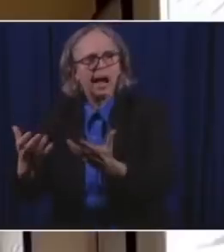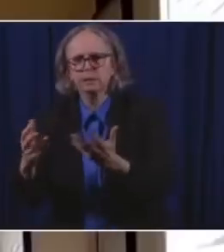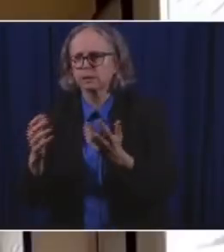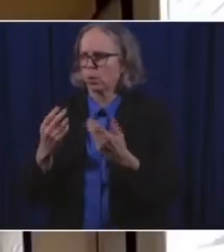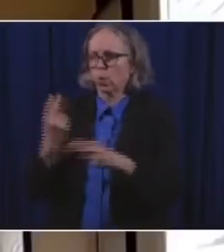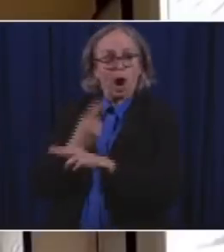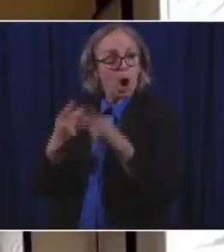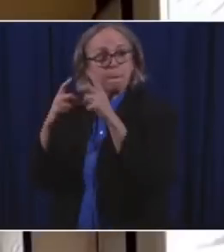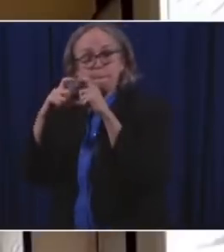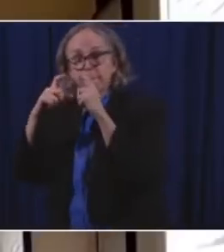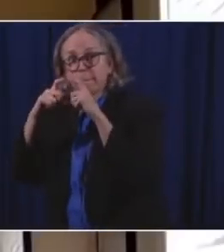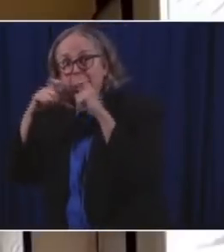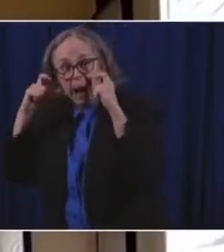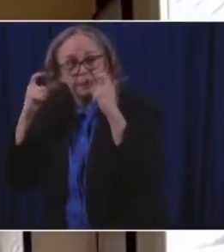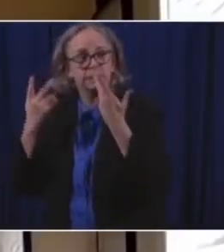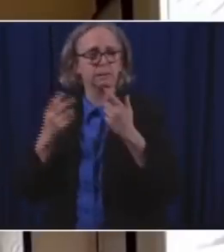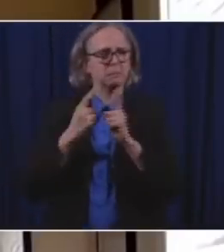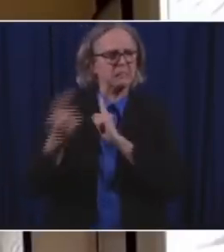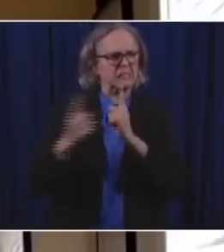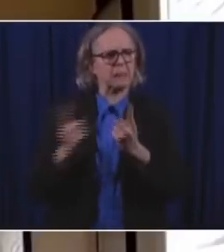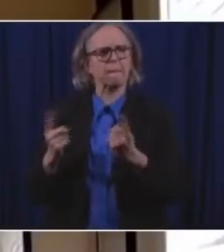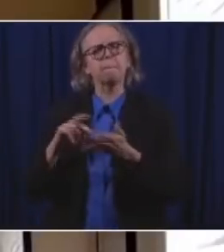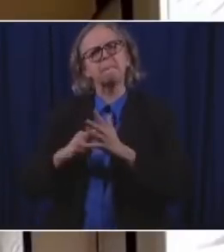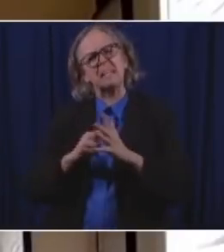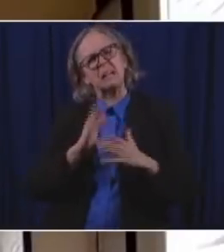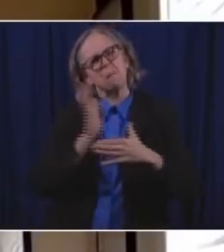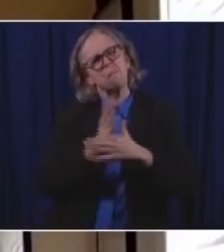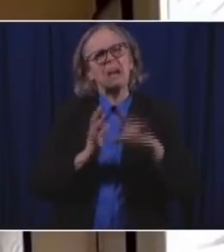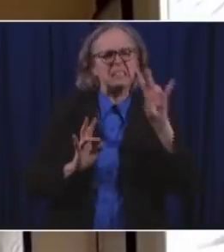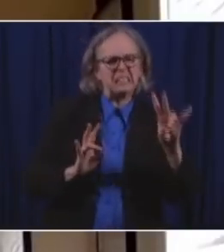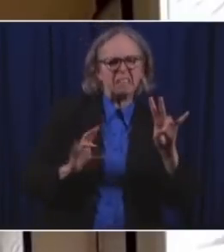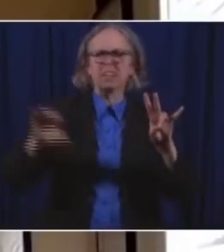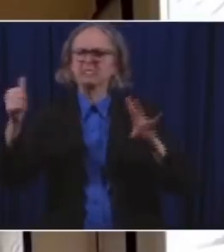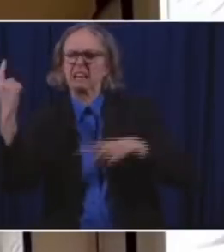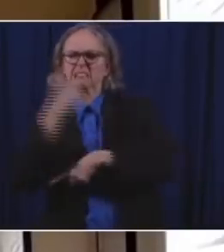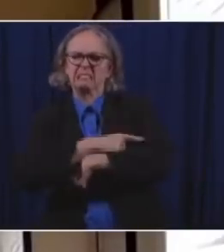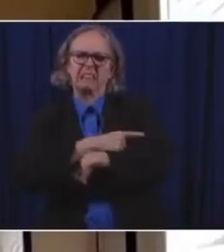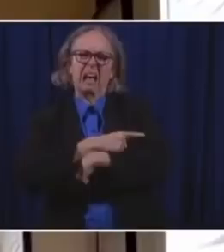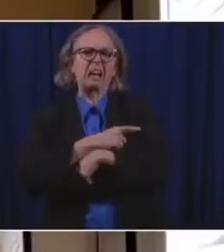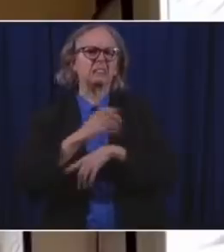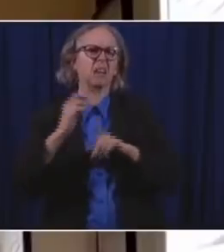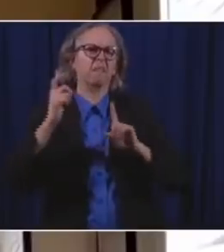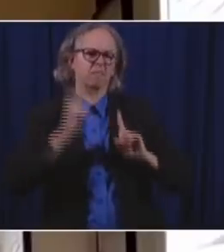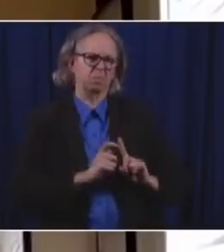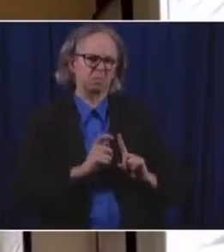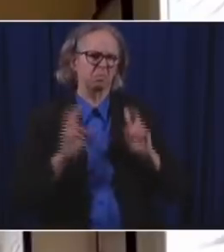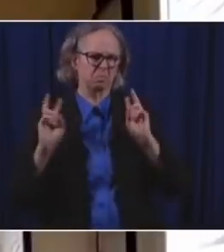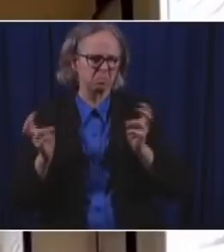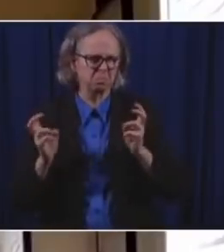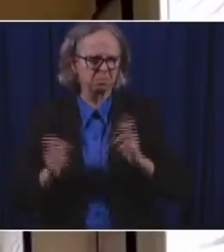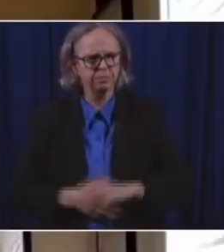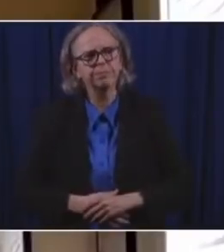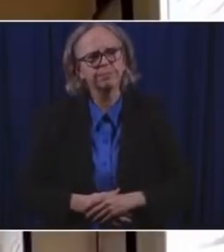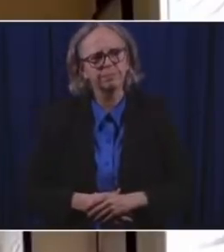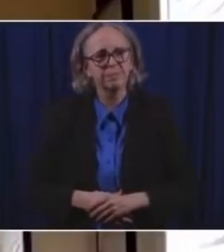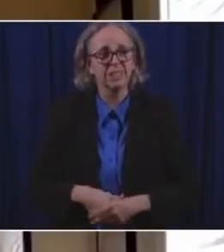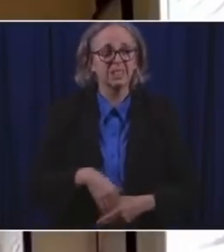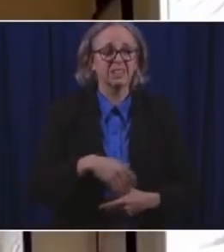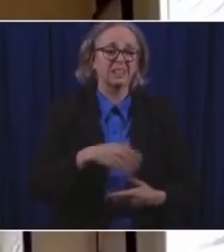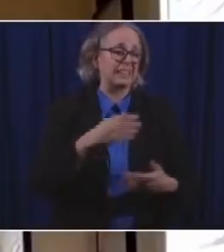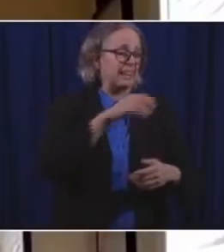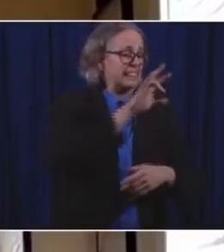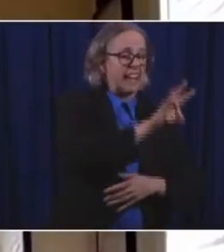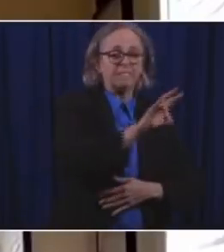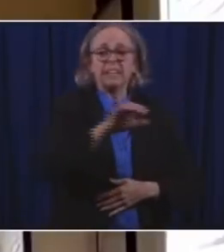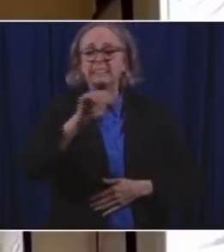applied. But in every case, whether quarantining for 10 days or 14 or 7, maintaining